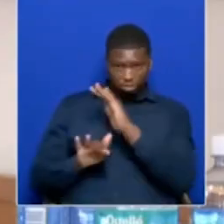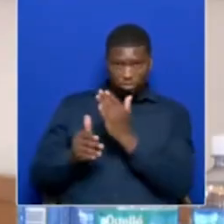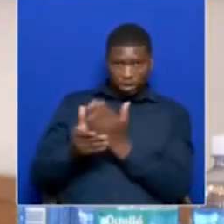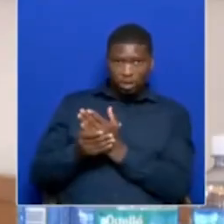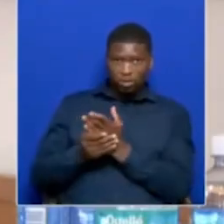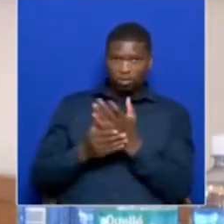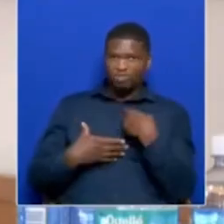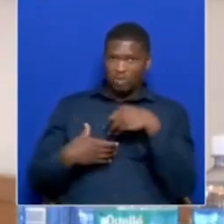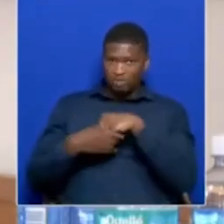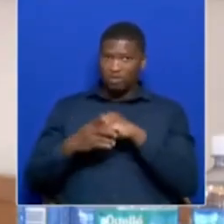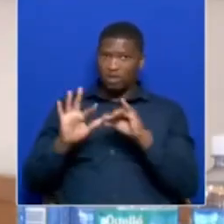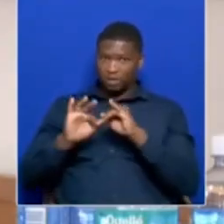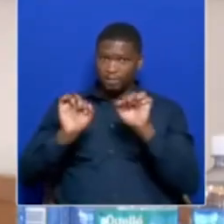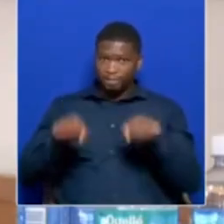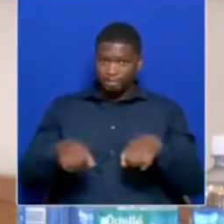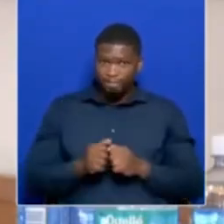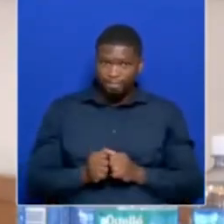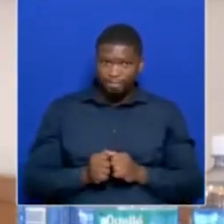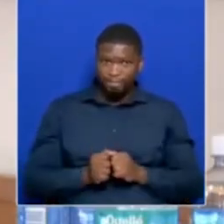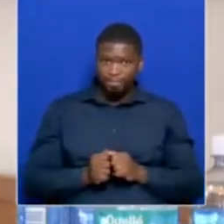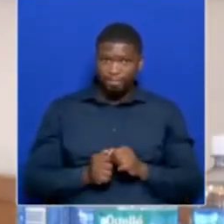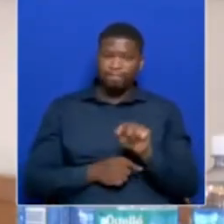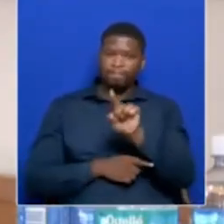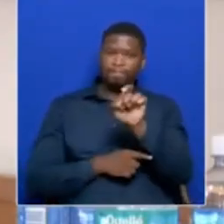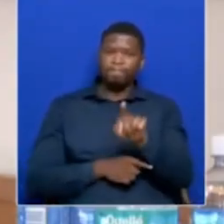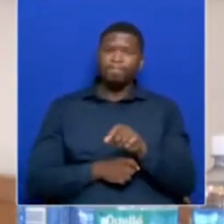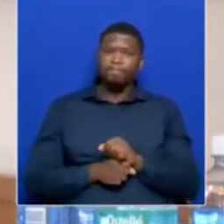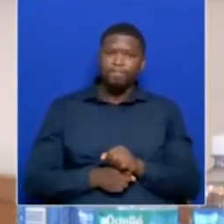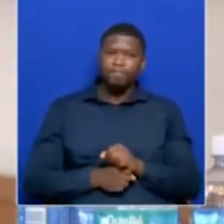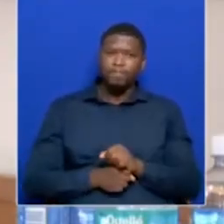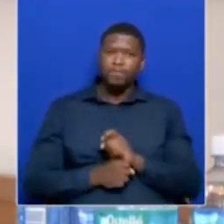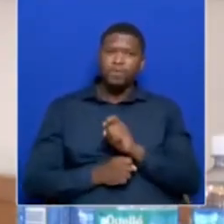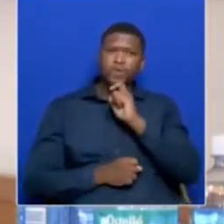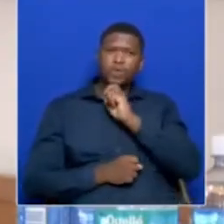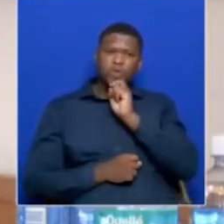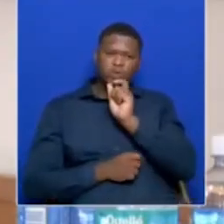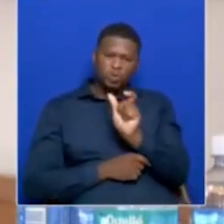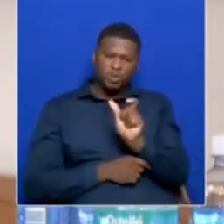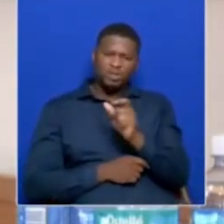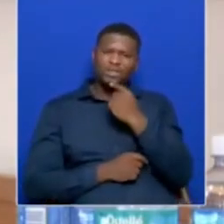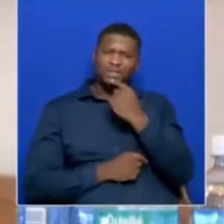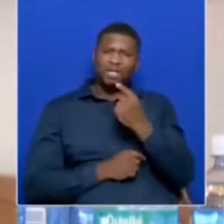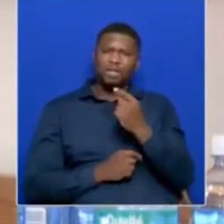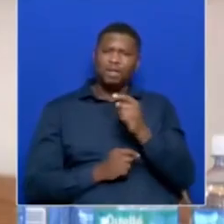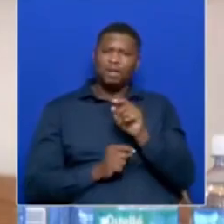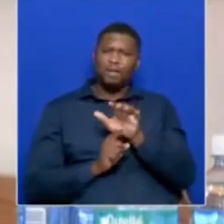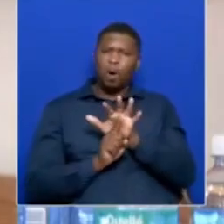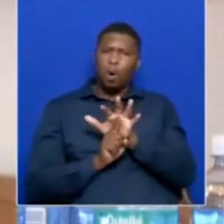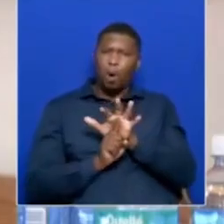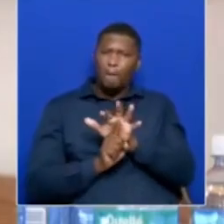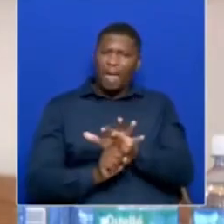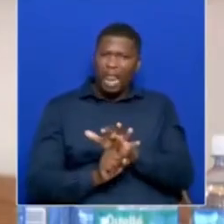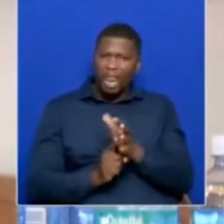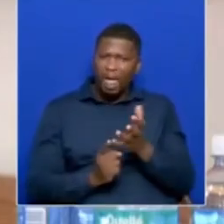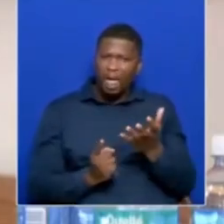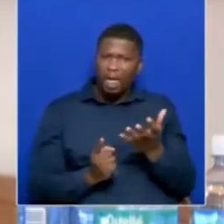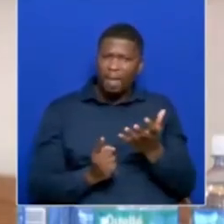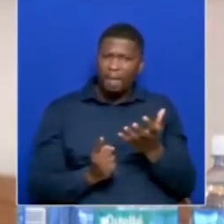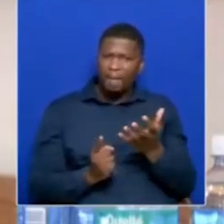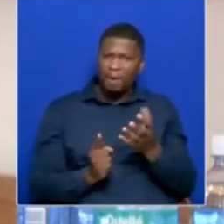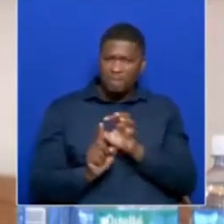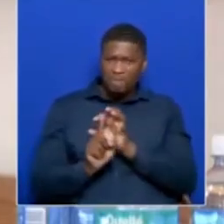You use witness E, the term compelled witness, I think you say. I called him something